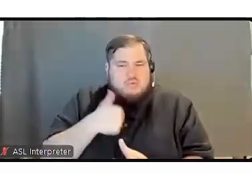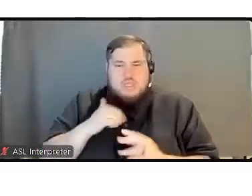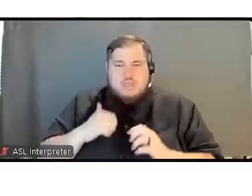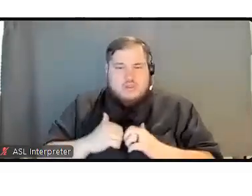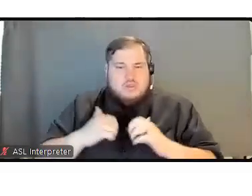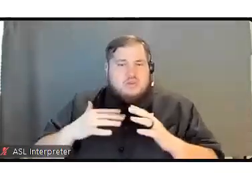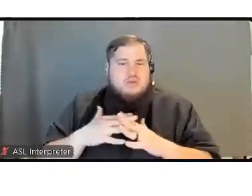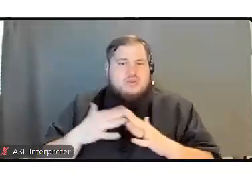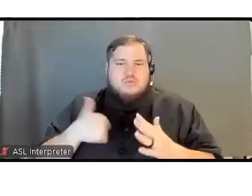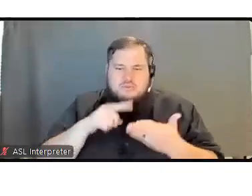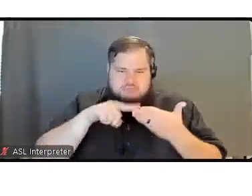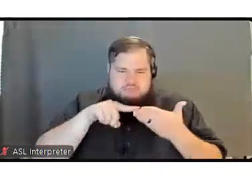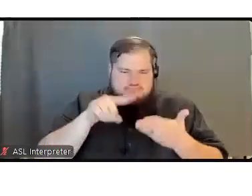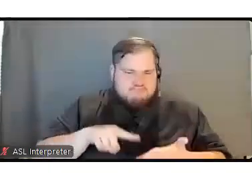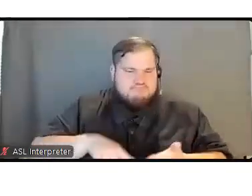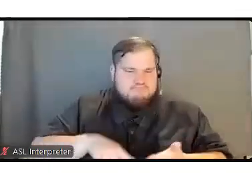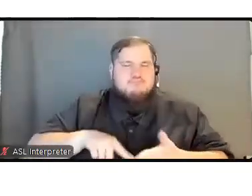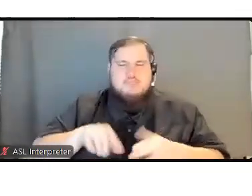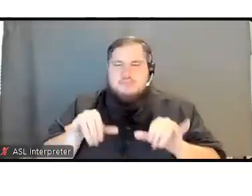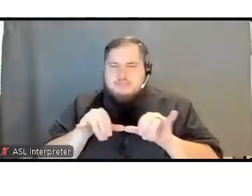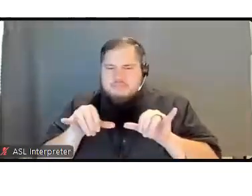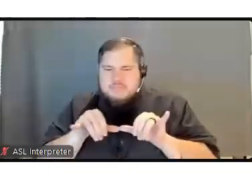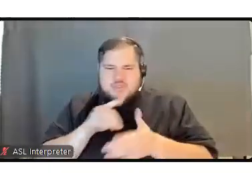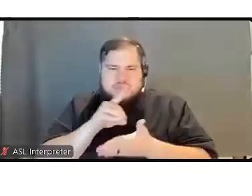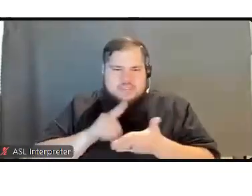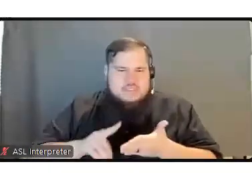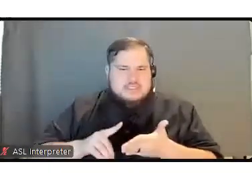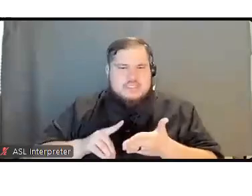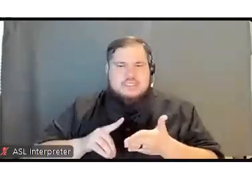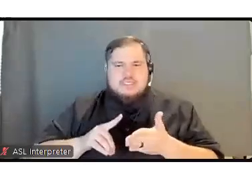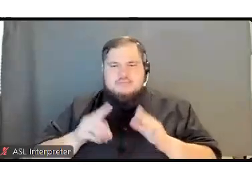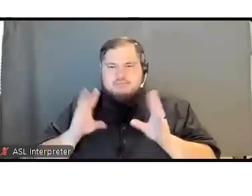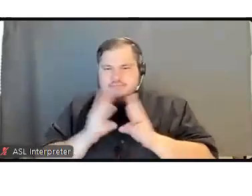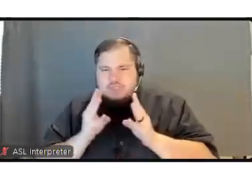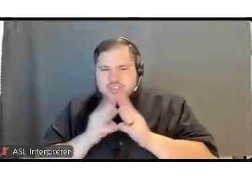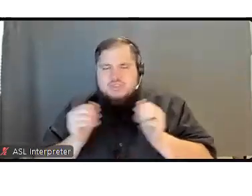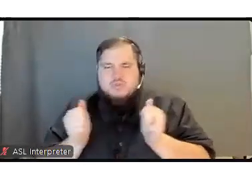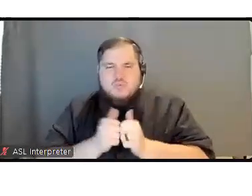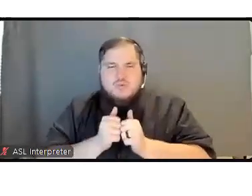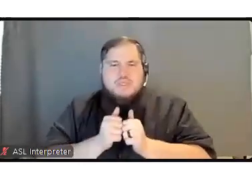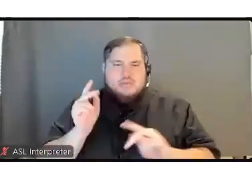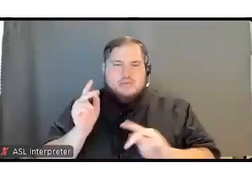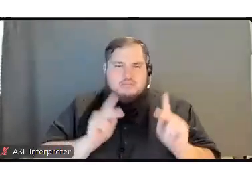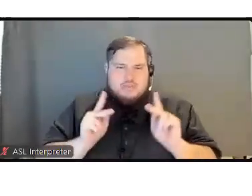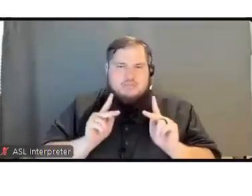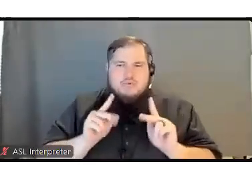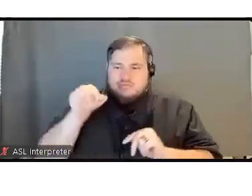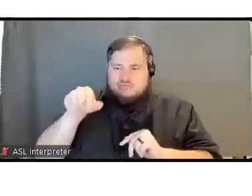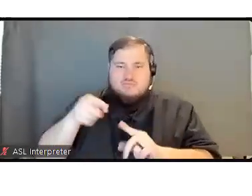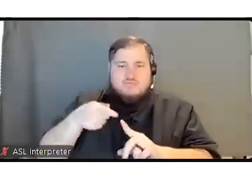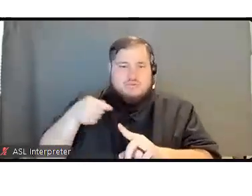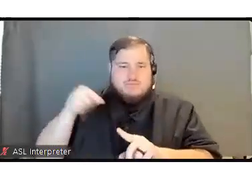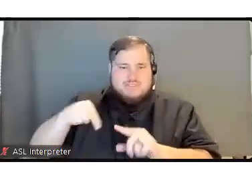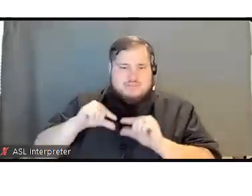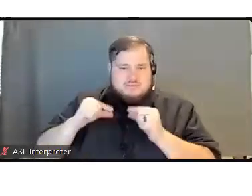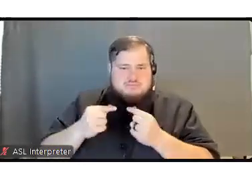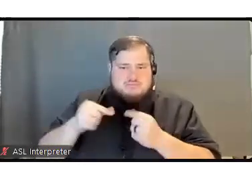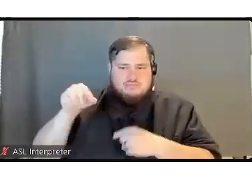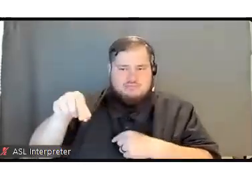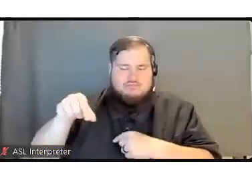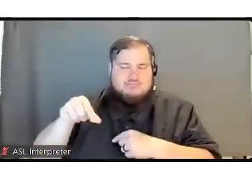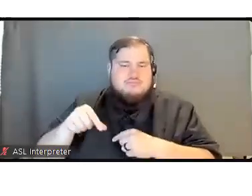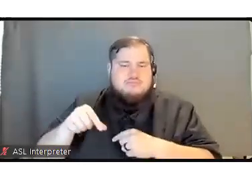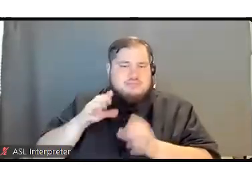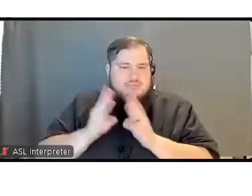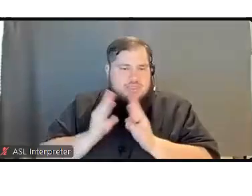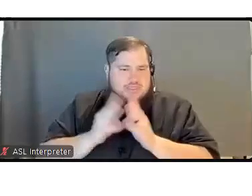did research, metric design, strategy sessions with folks on this call, a working group with members